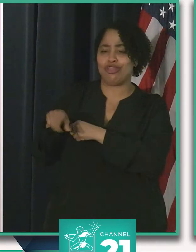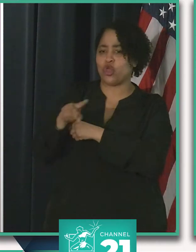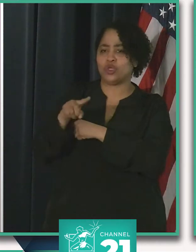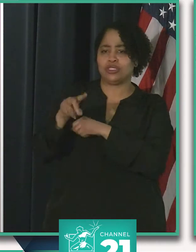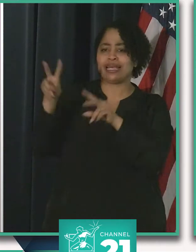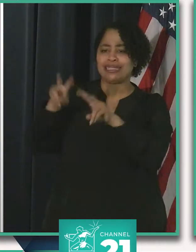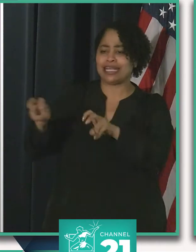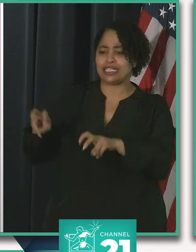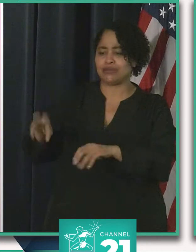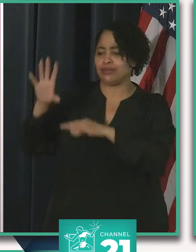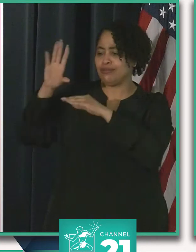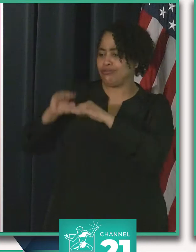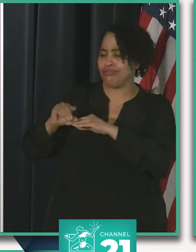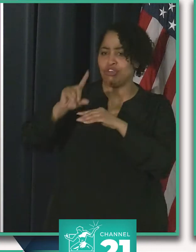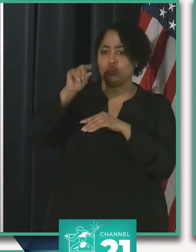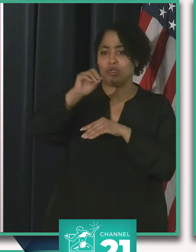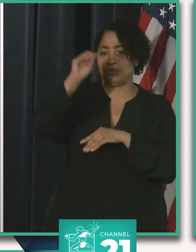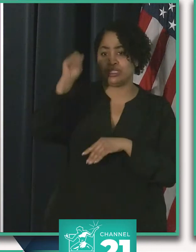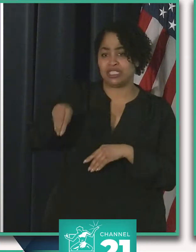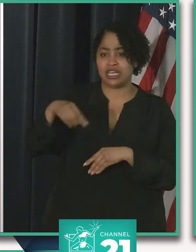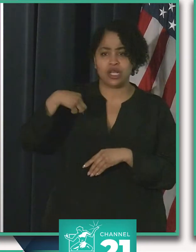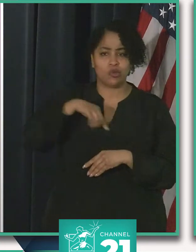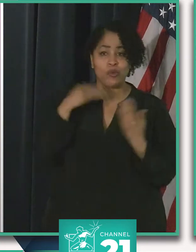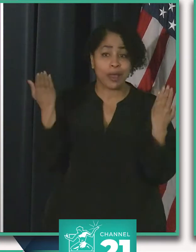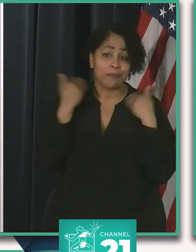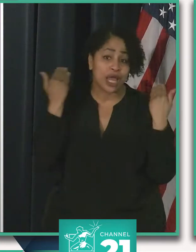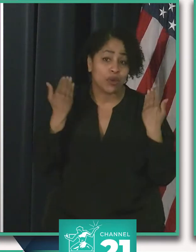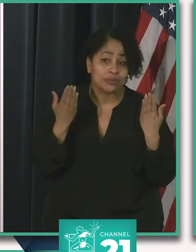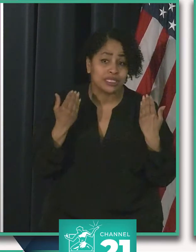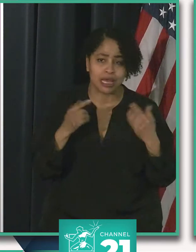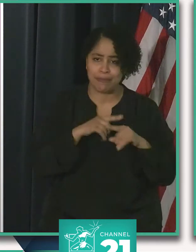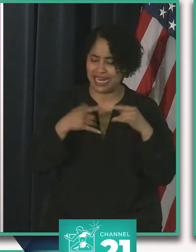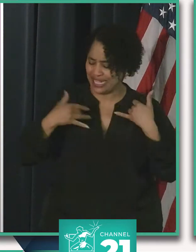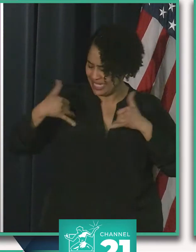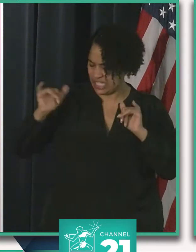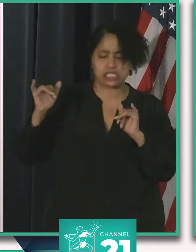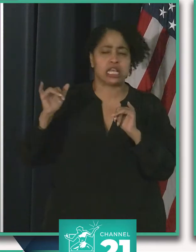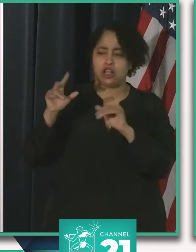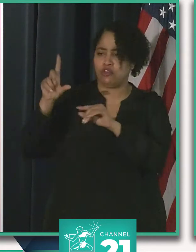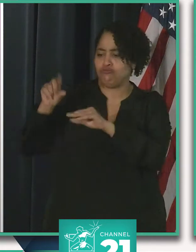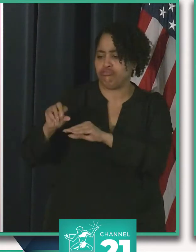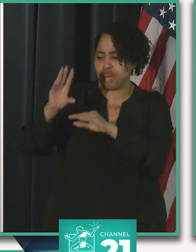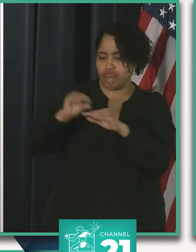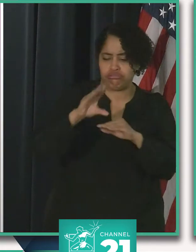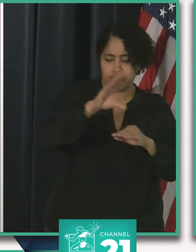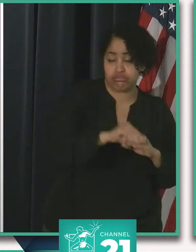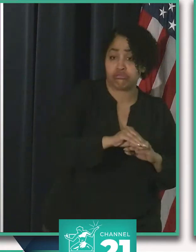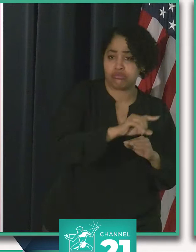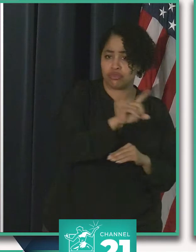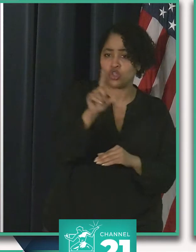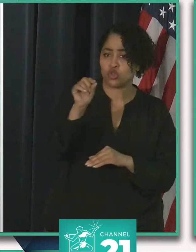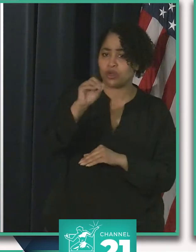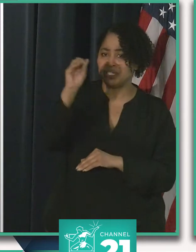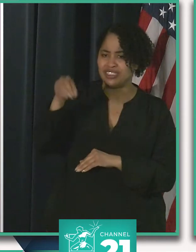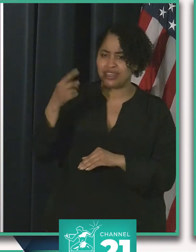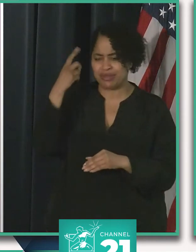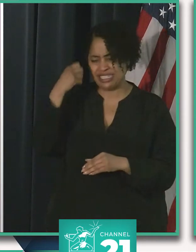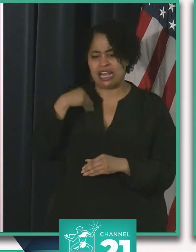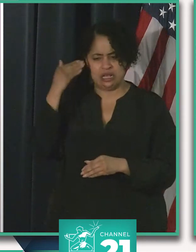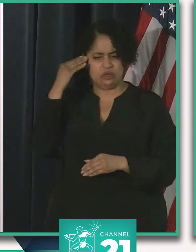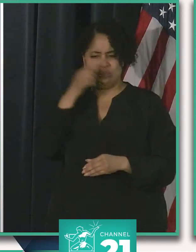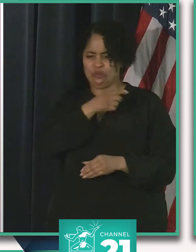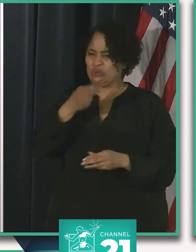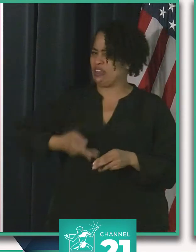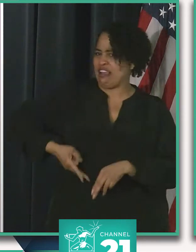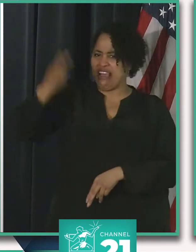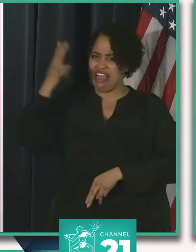city by 20%. We were in bankruptcy, but I cut the assessments by 20% because they were too